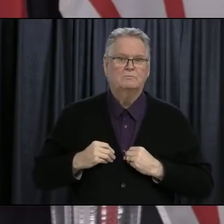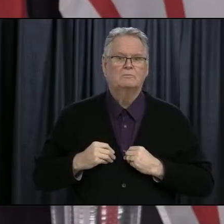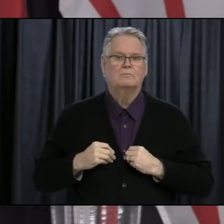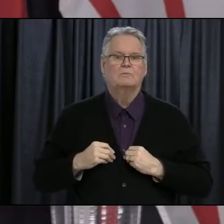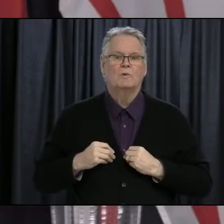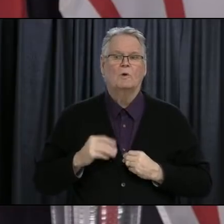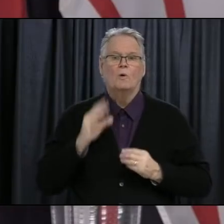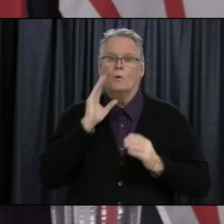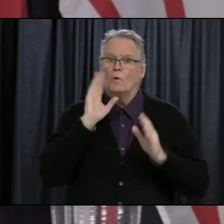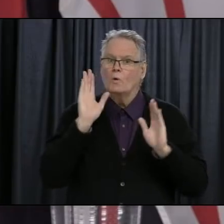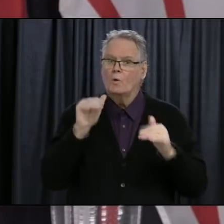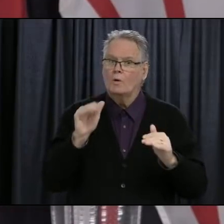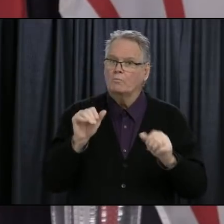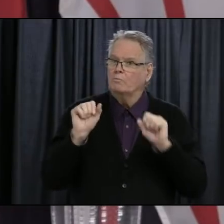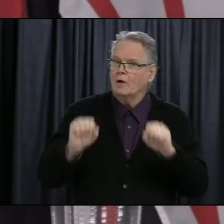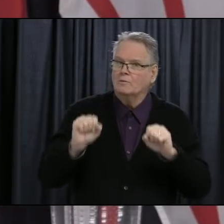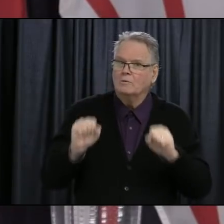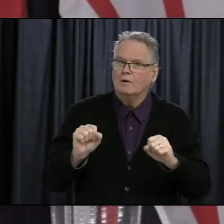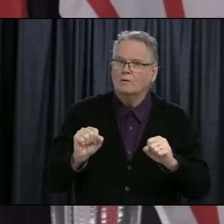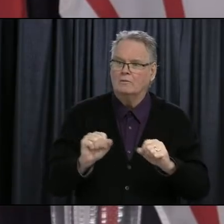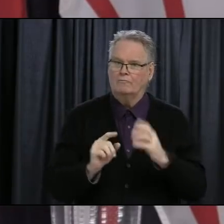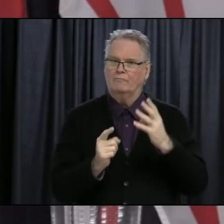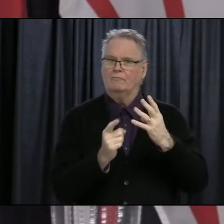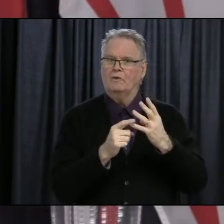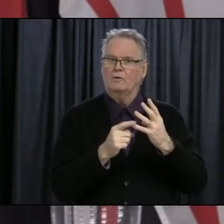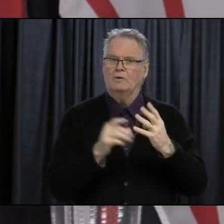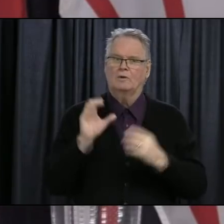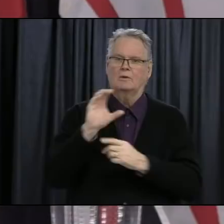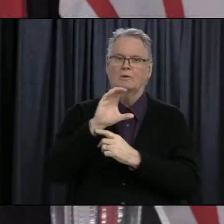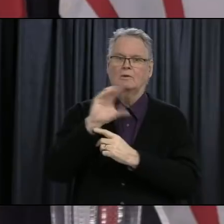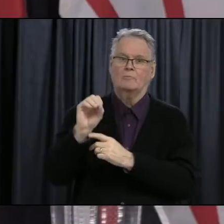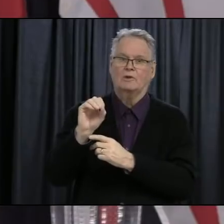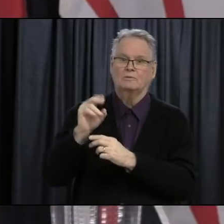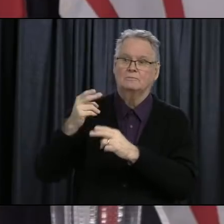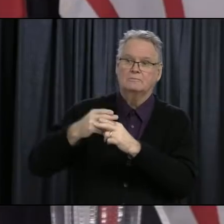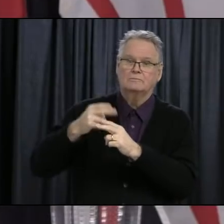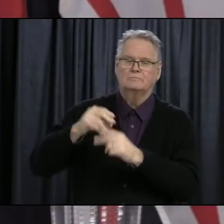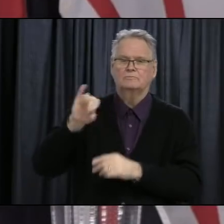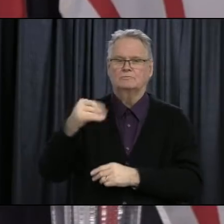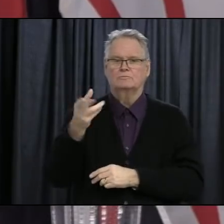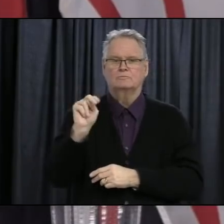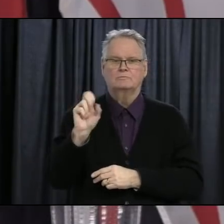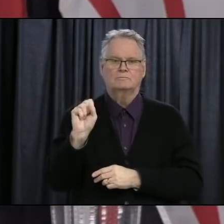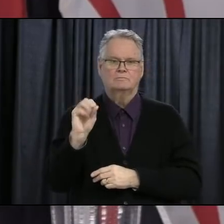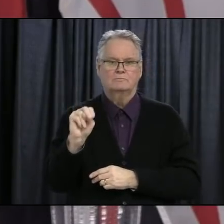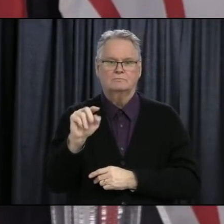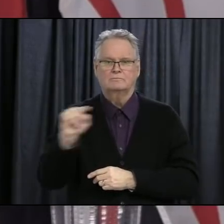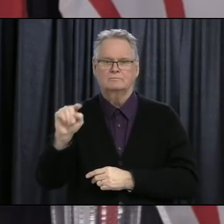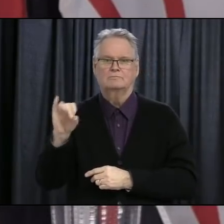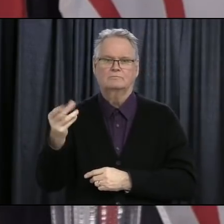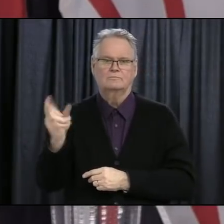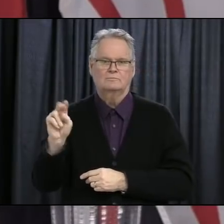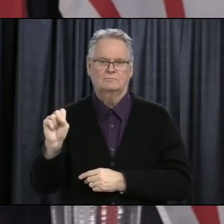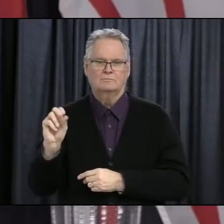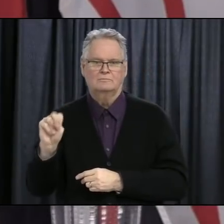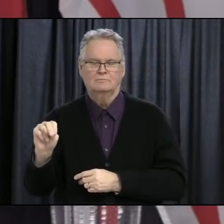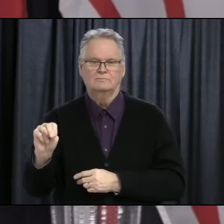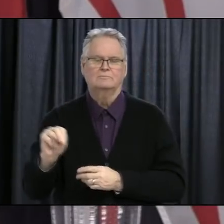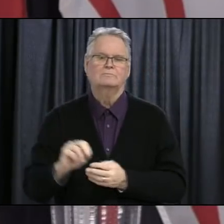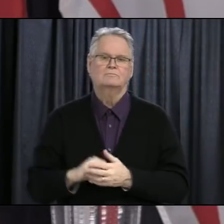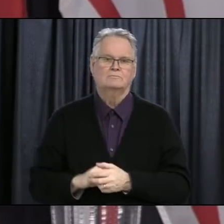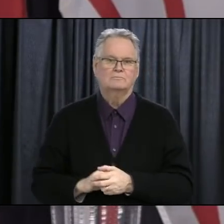behind. Newfoundland and Labrador expects to continue to receive a steady vaccine supply over the coming months. Good